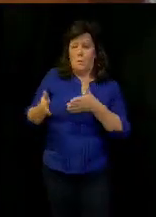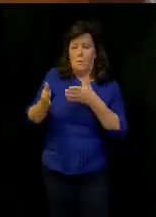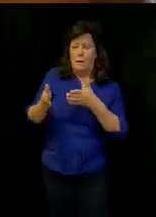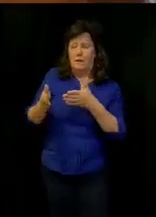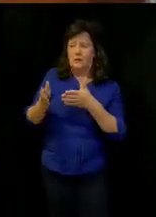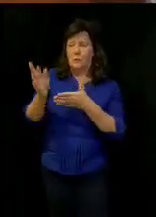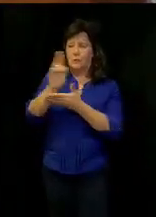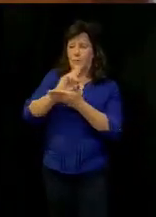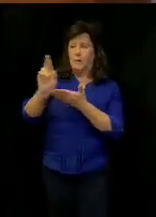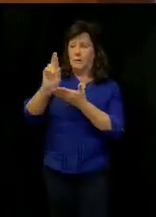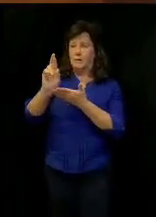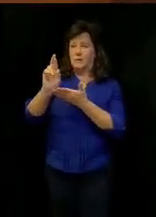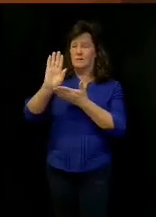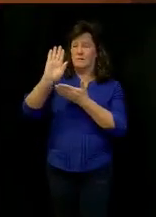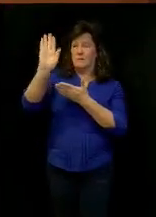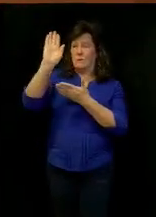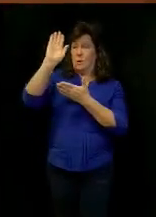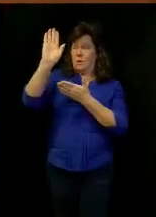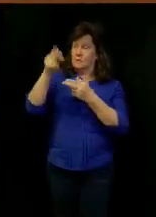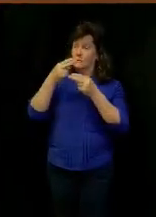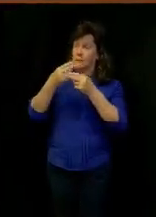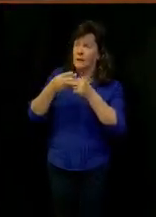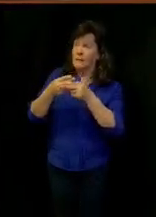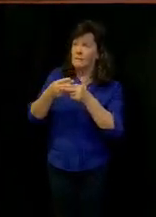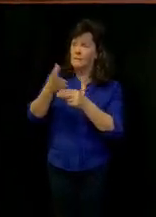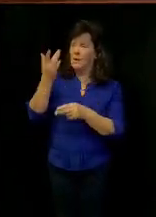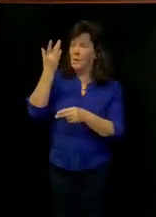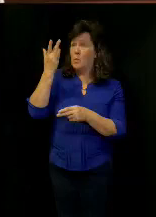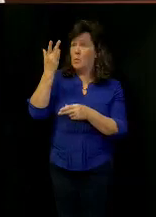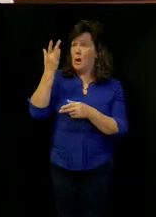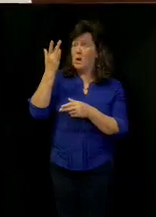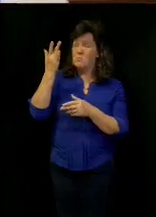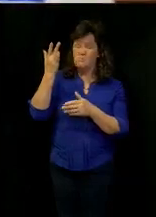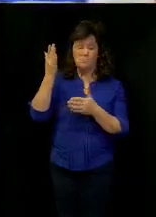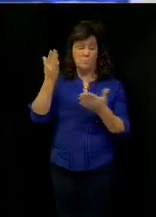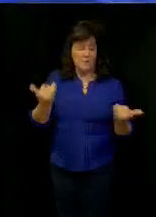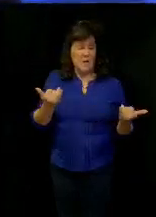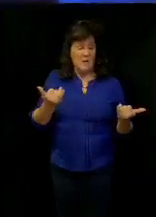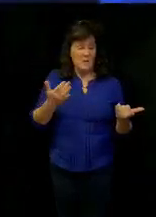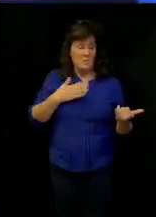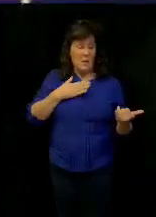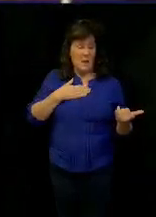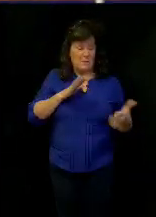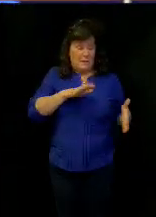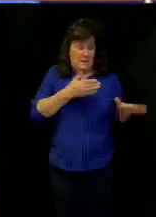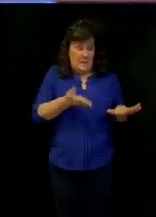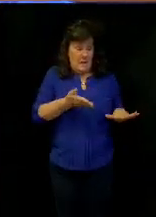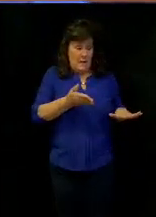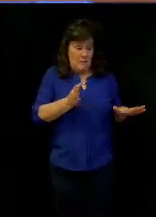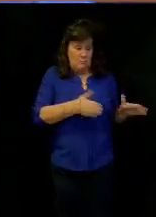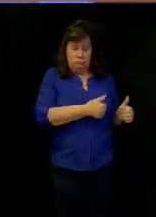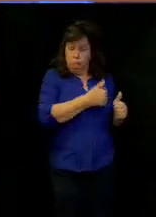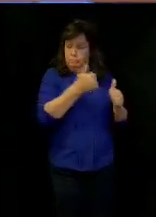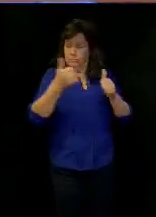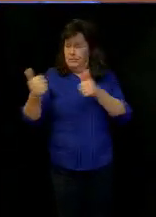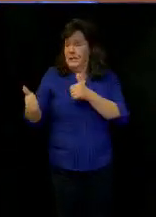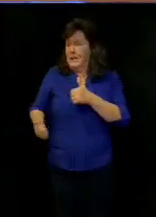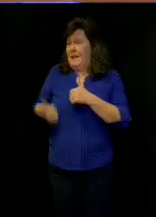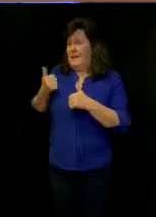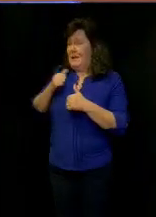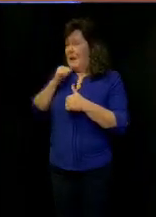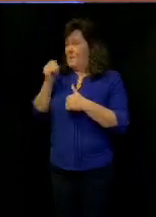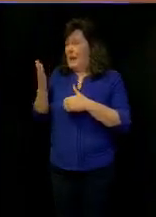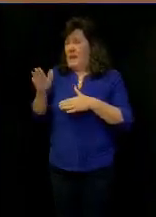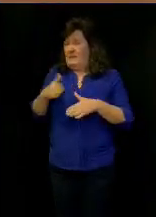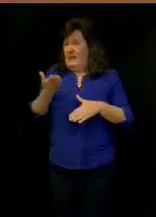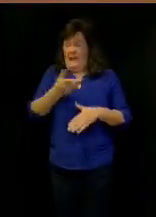sake. Why? Because the Spirit that lives here. I've passed from death unto life. I'm no longer dead,